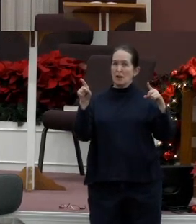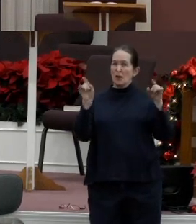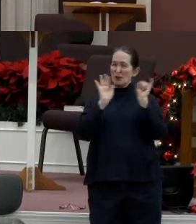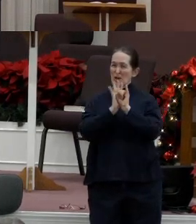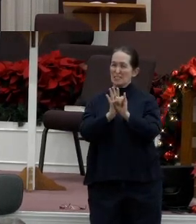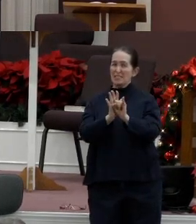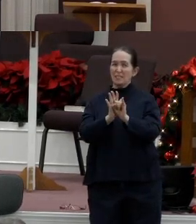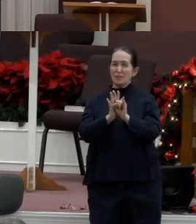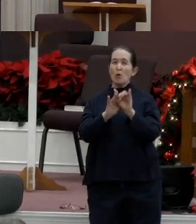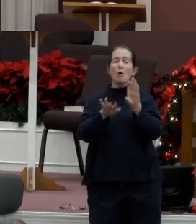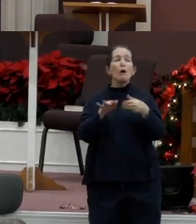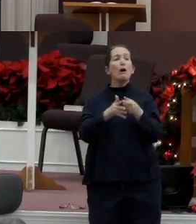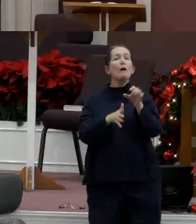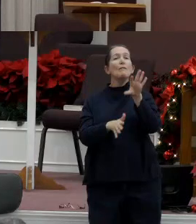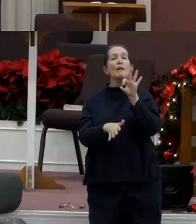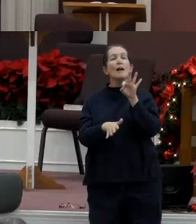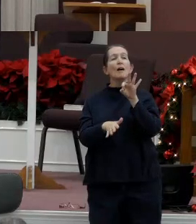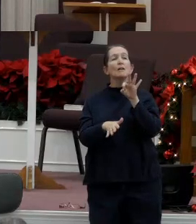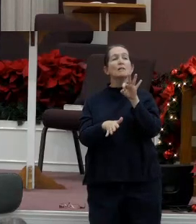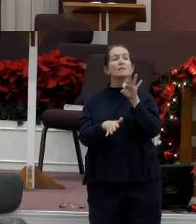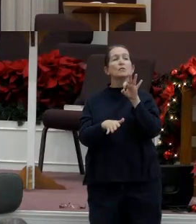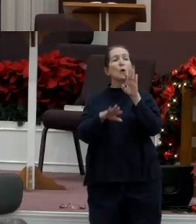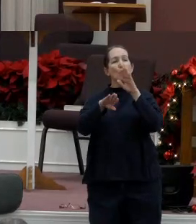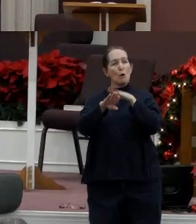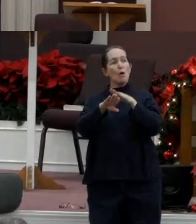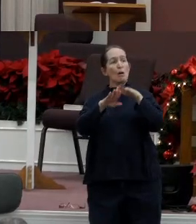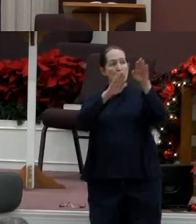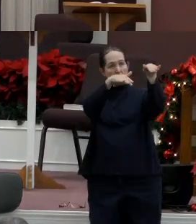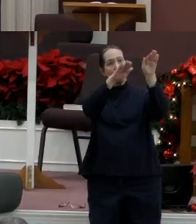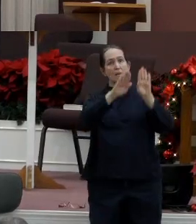all found out on that hillside,